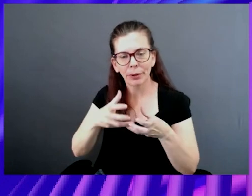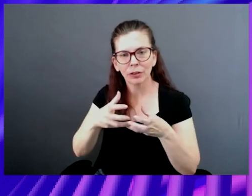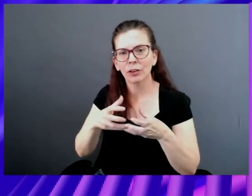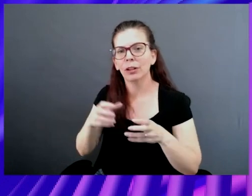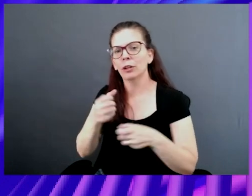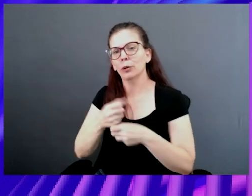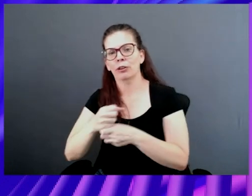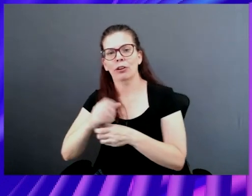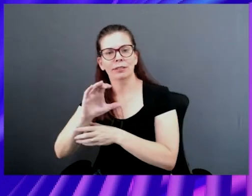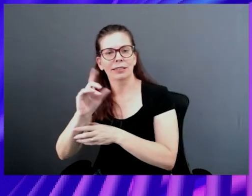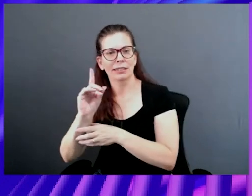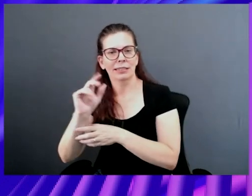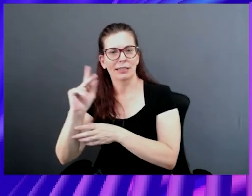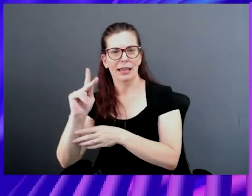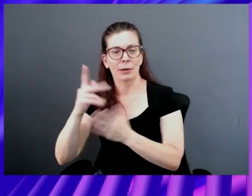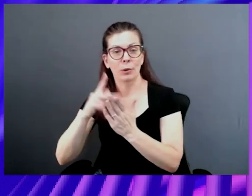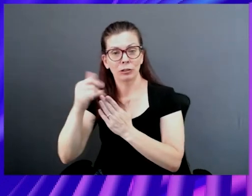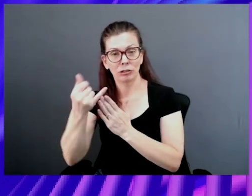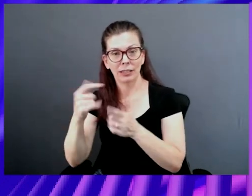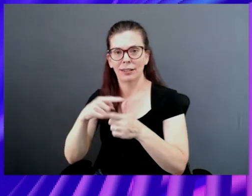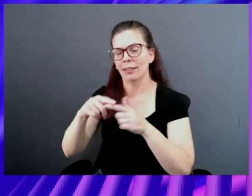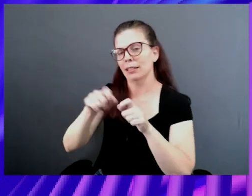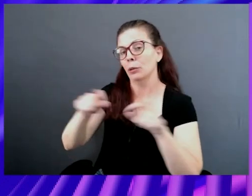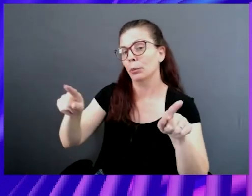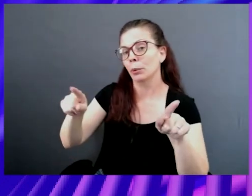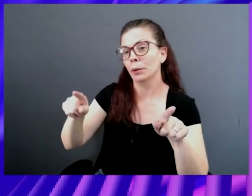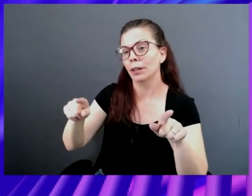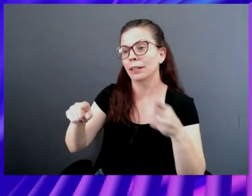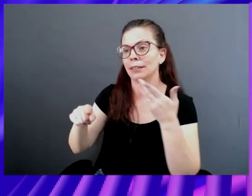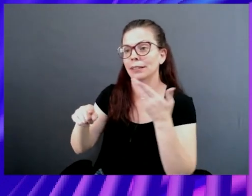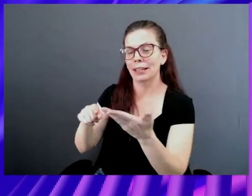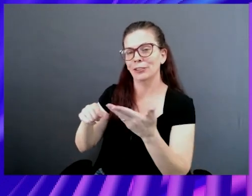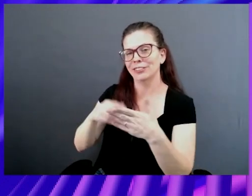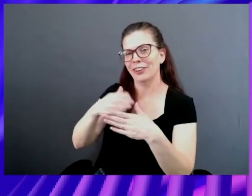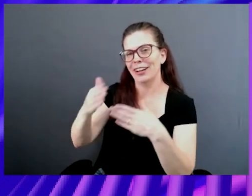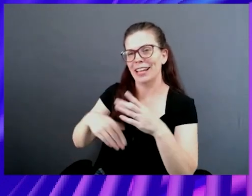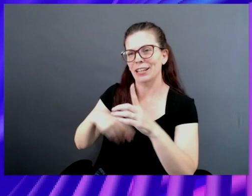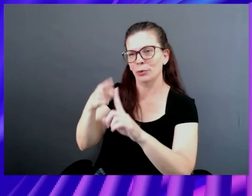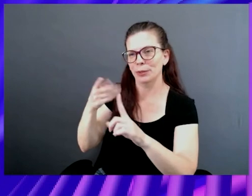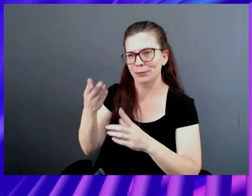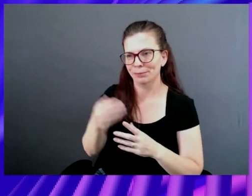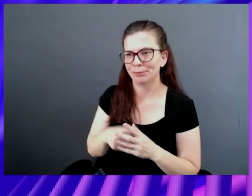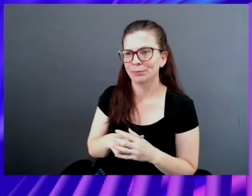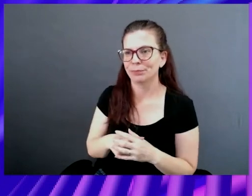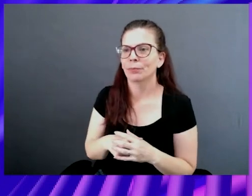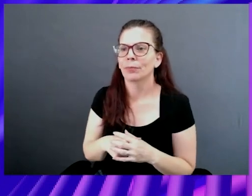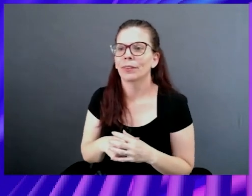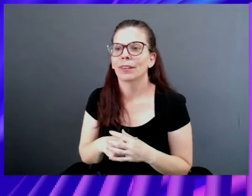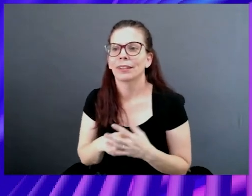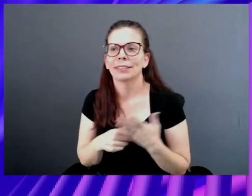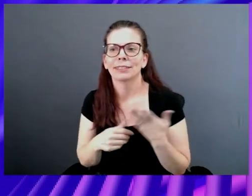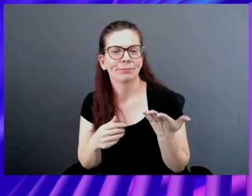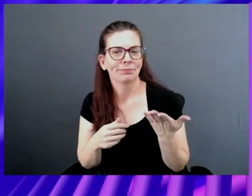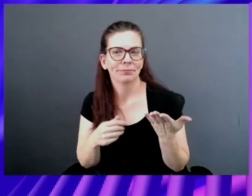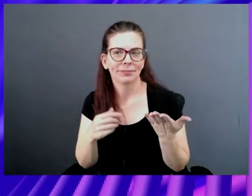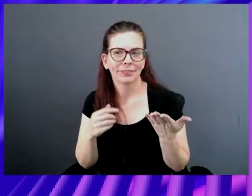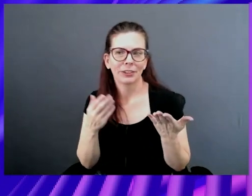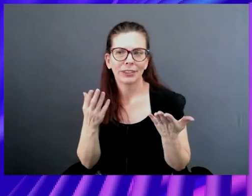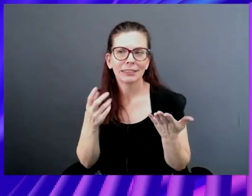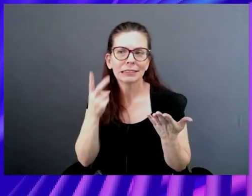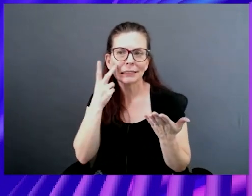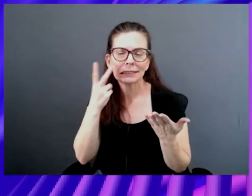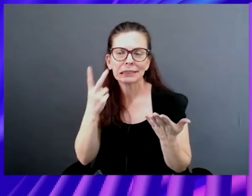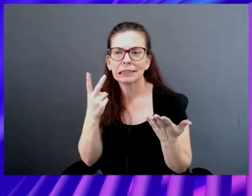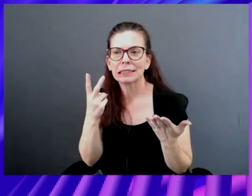it. And we get, here's our endpoint, right? So here it is. And I think we'll say for AM,